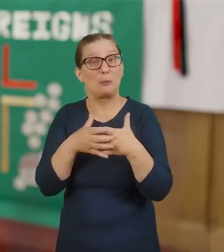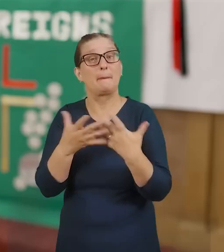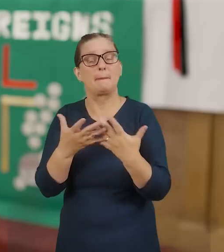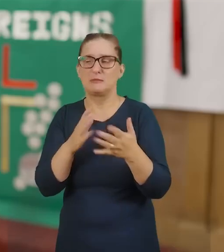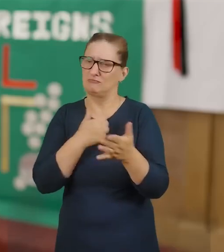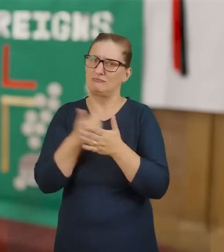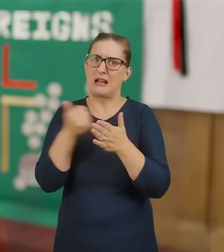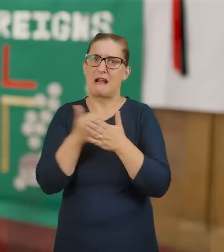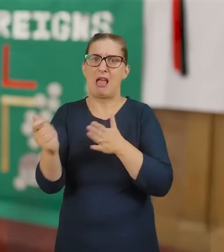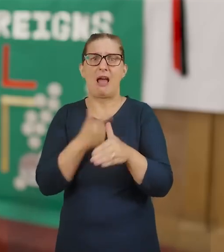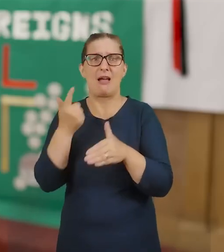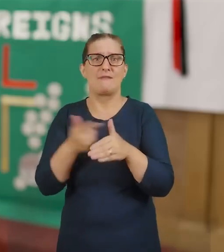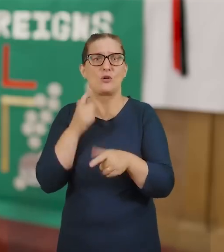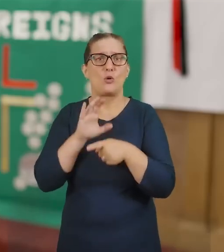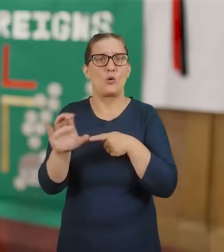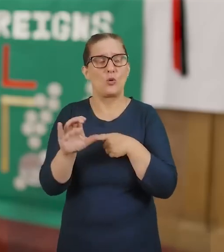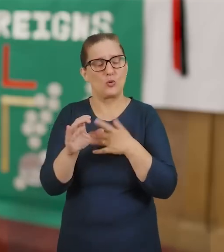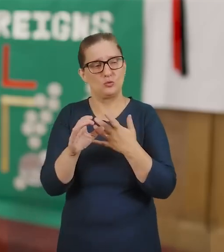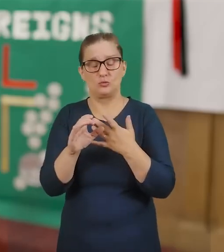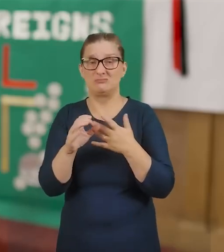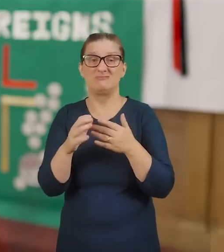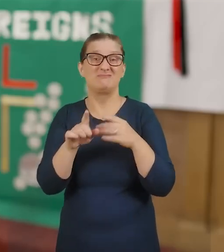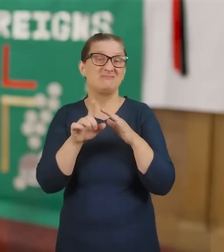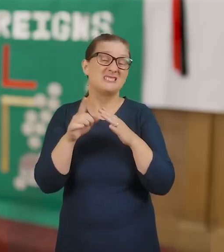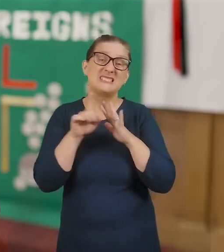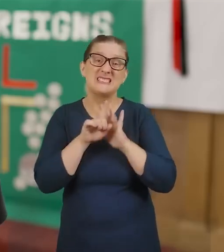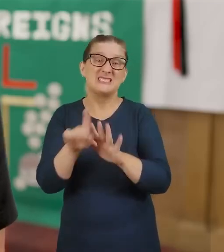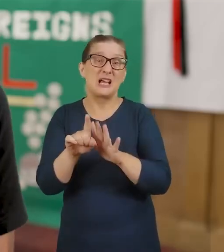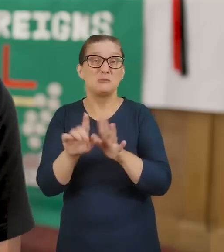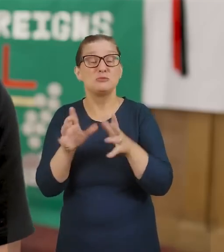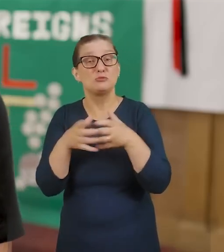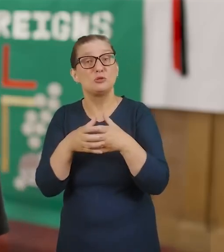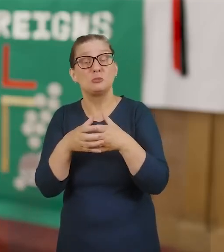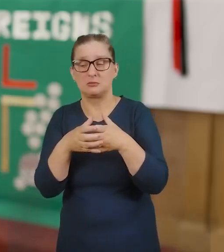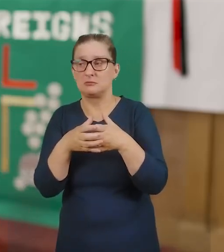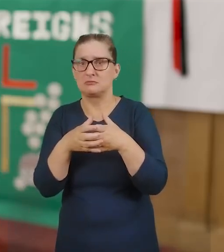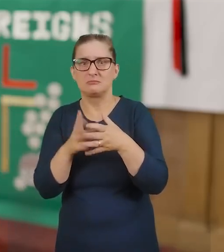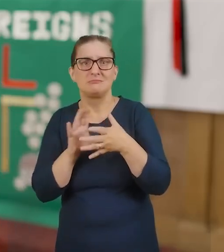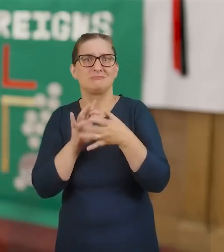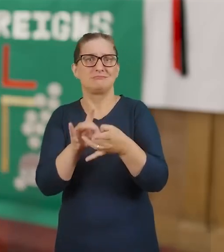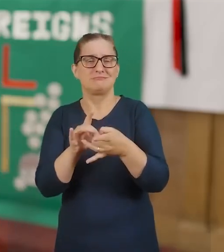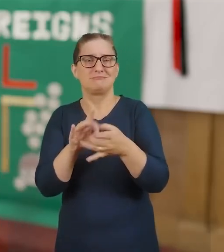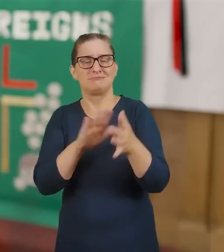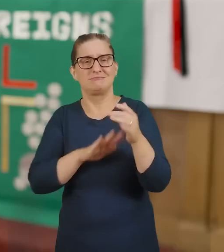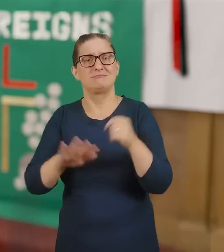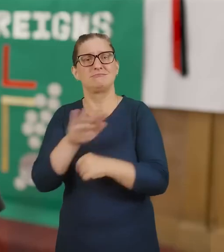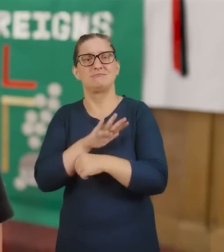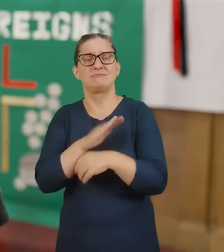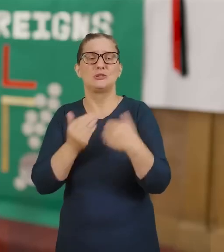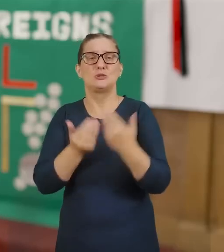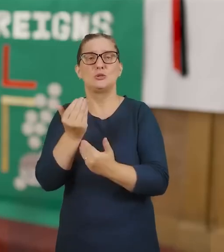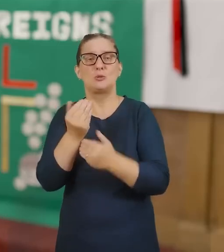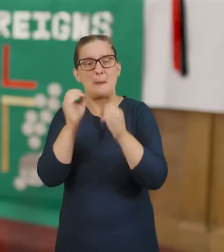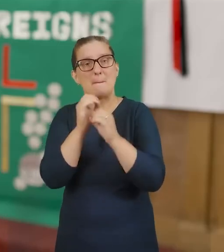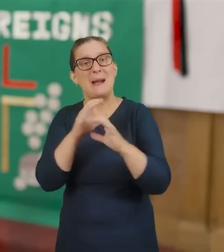groups. We run regular Alpha courses. Our discipleship group is currently engaged in the Diocese of